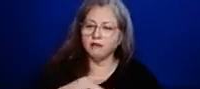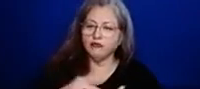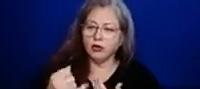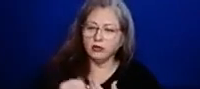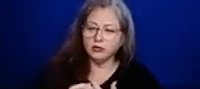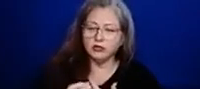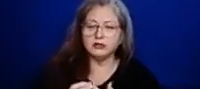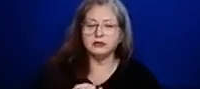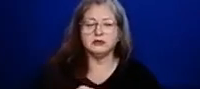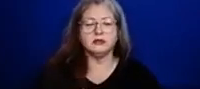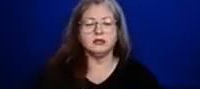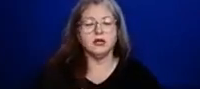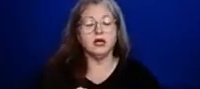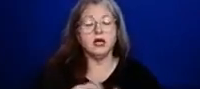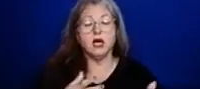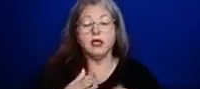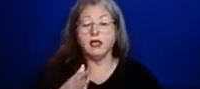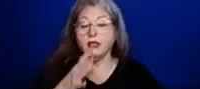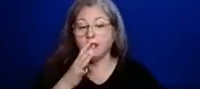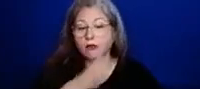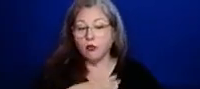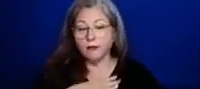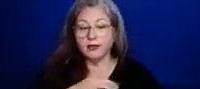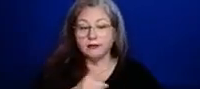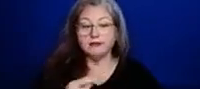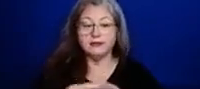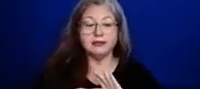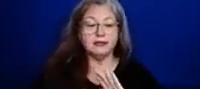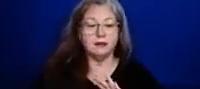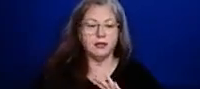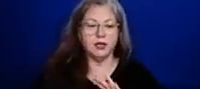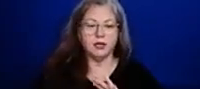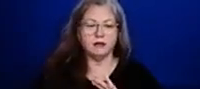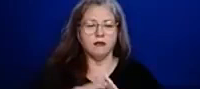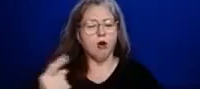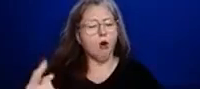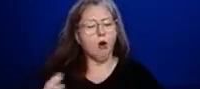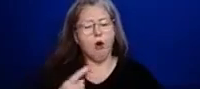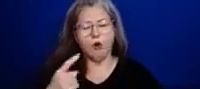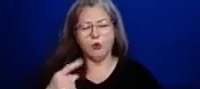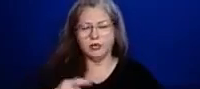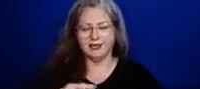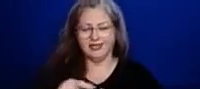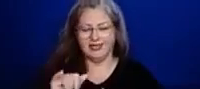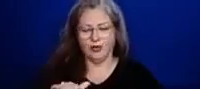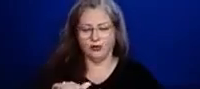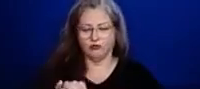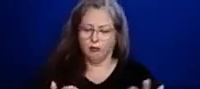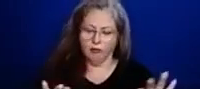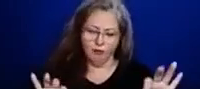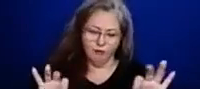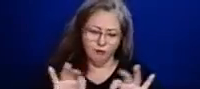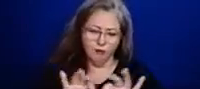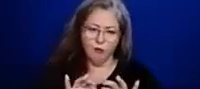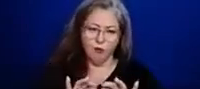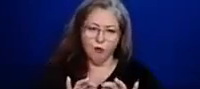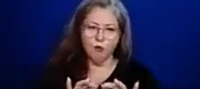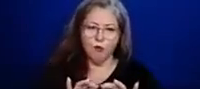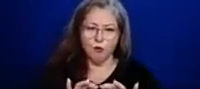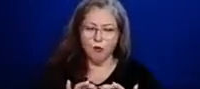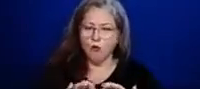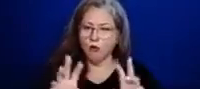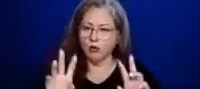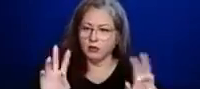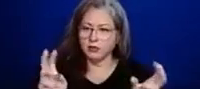then women exhibits always was a very important